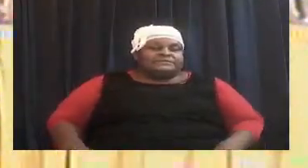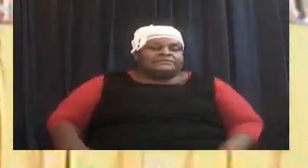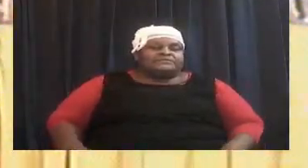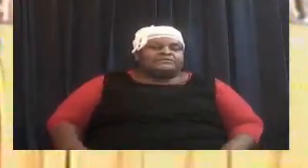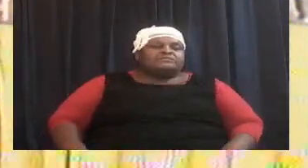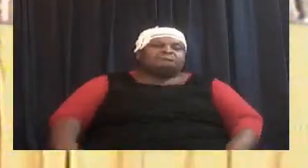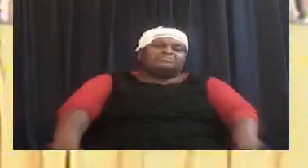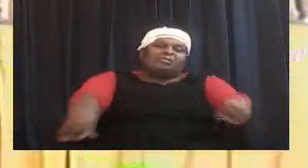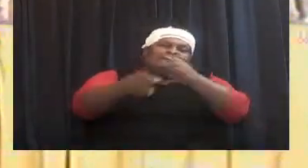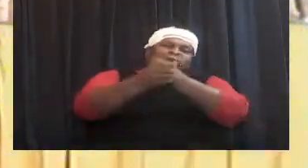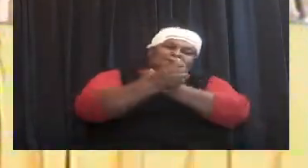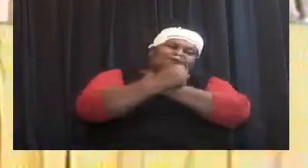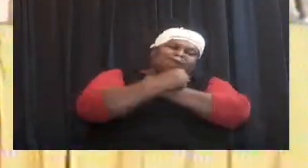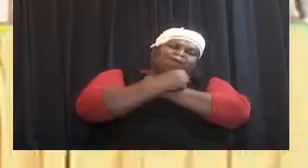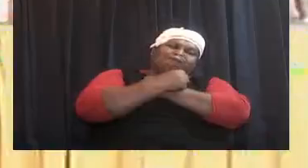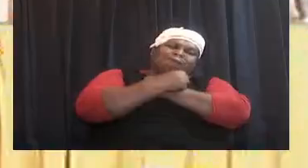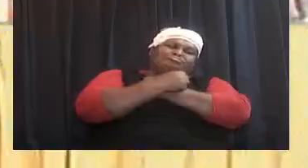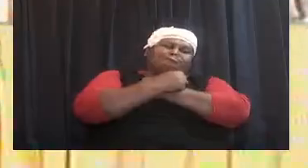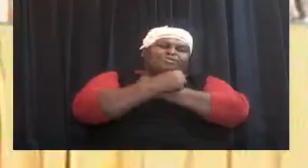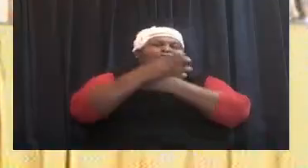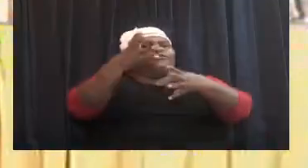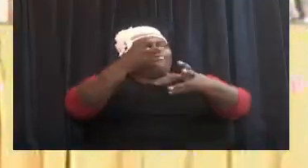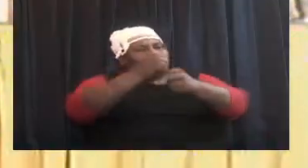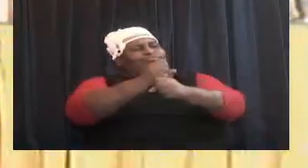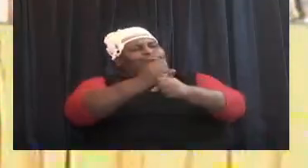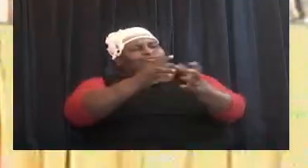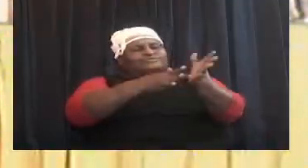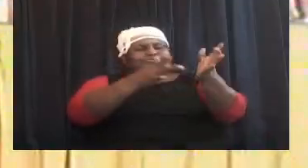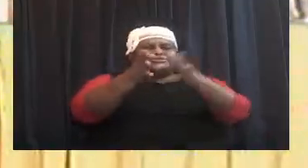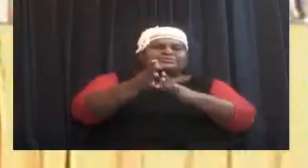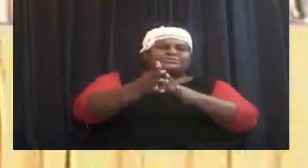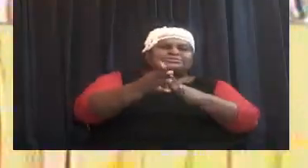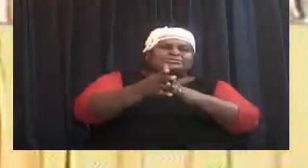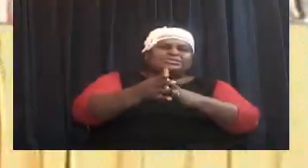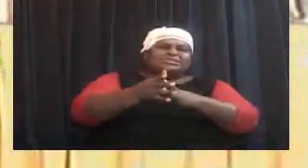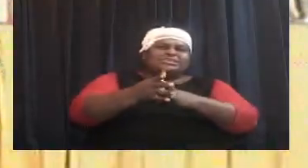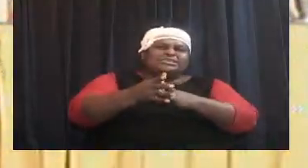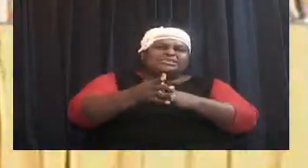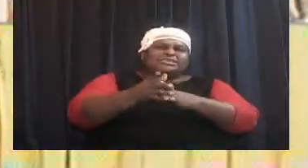You have to hang on him. You ever go in your closet theater, you see some hangers.